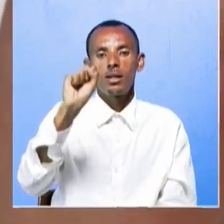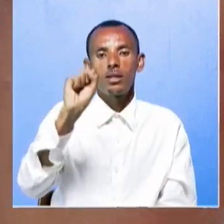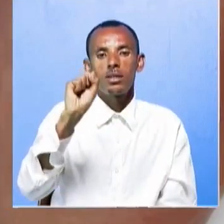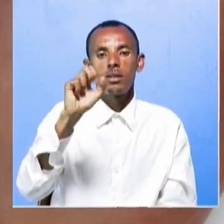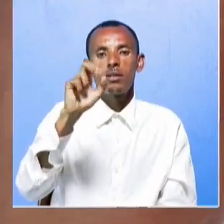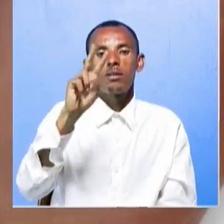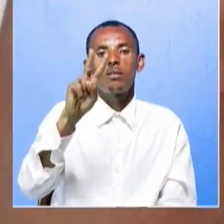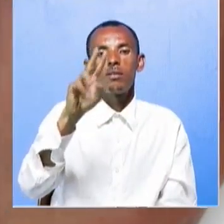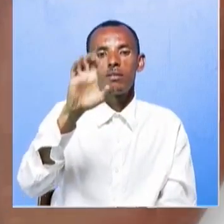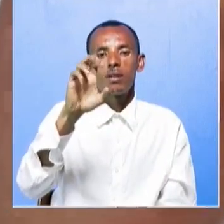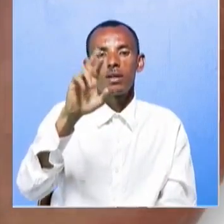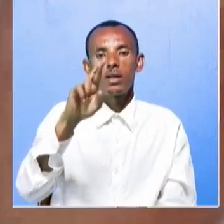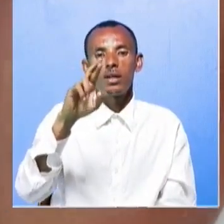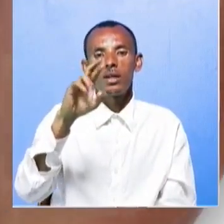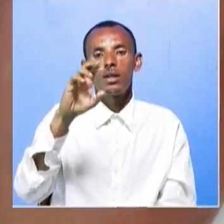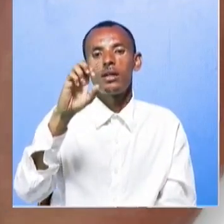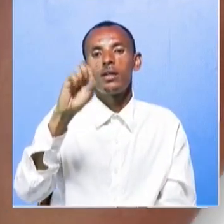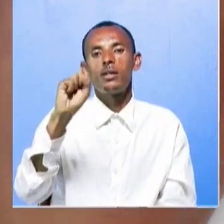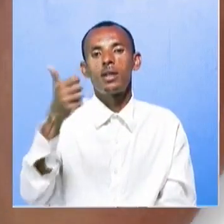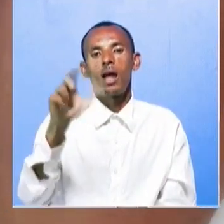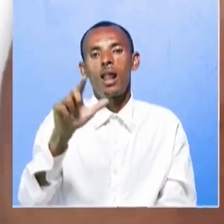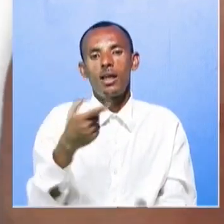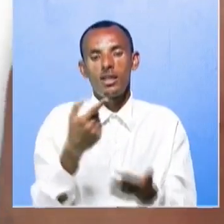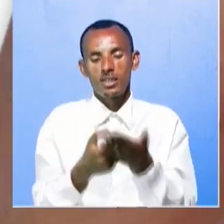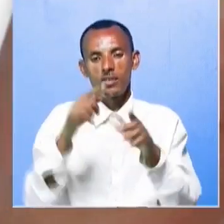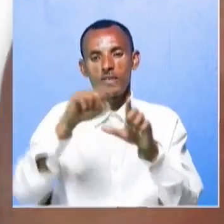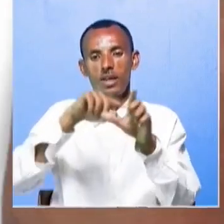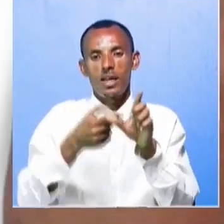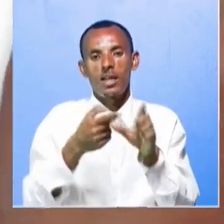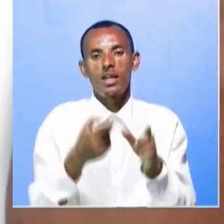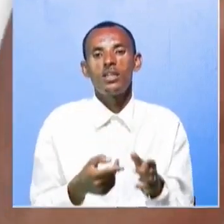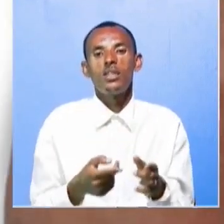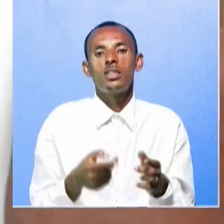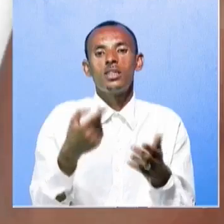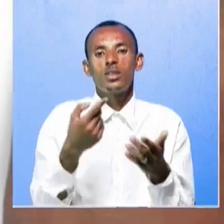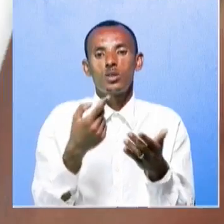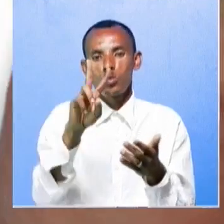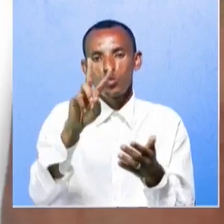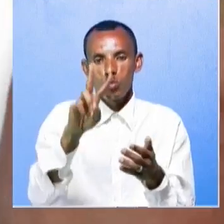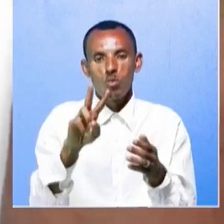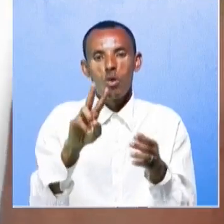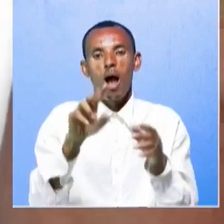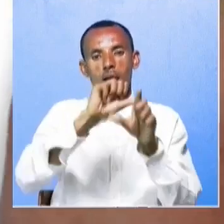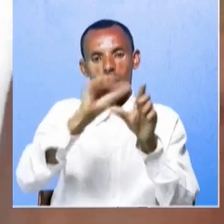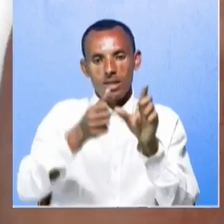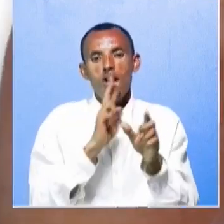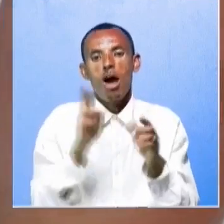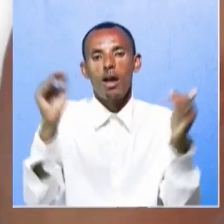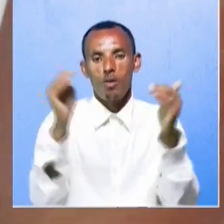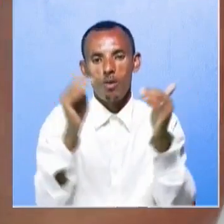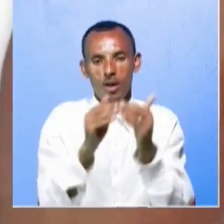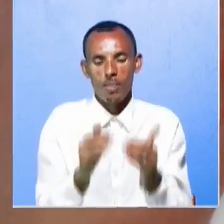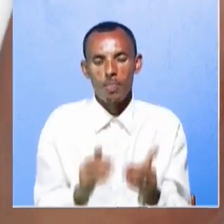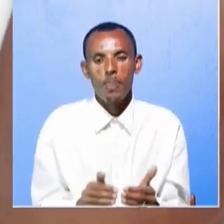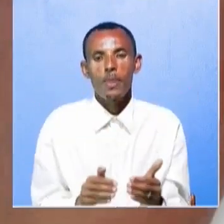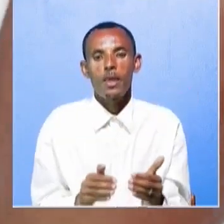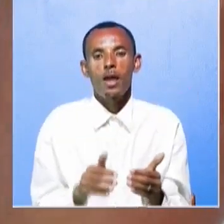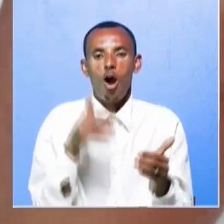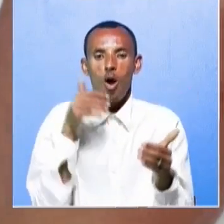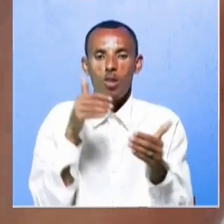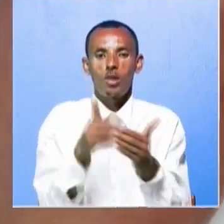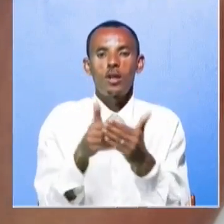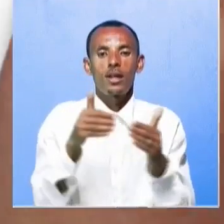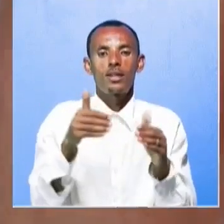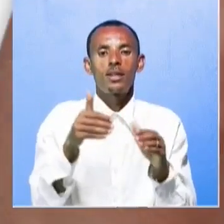this figure, this angle and this angle are congruent, okay? alternate interior angles